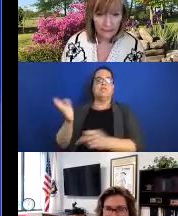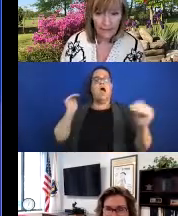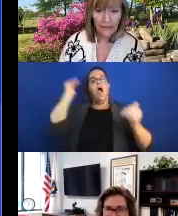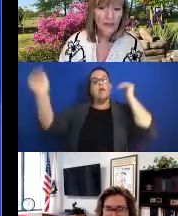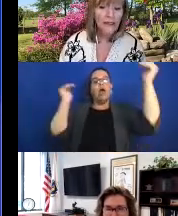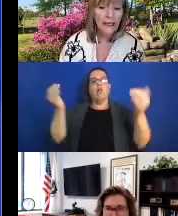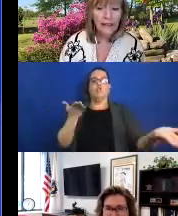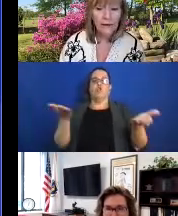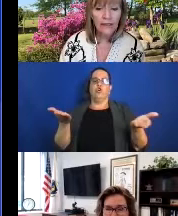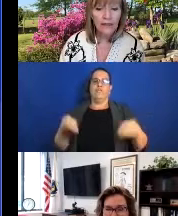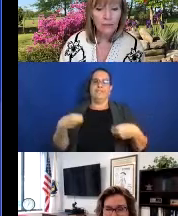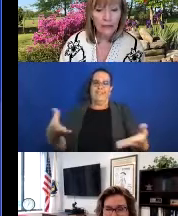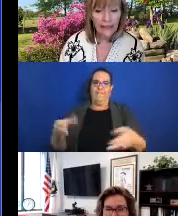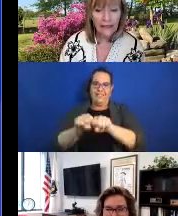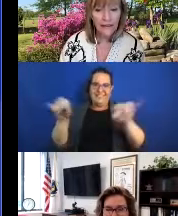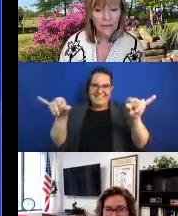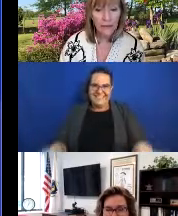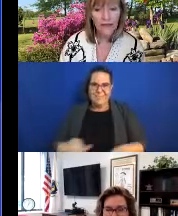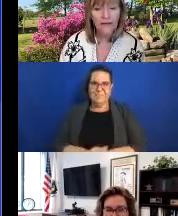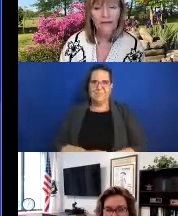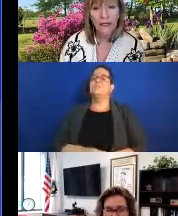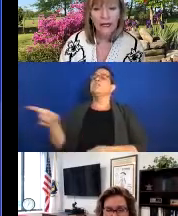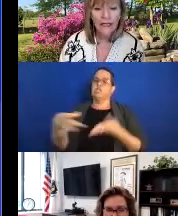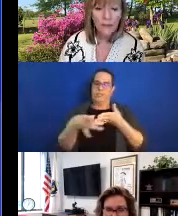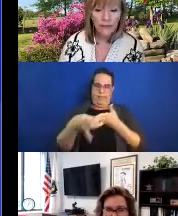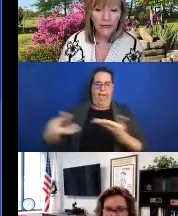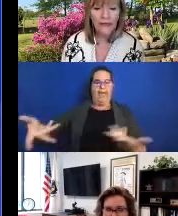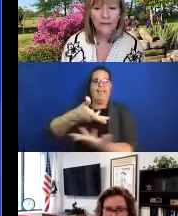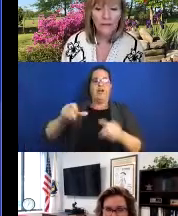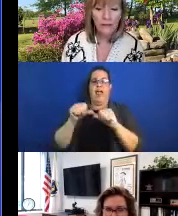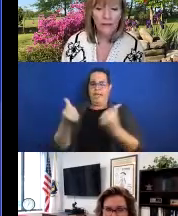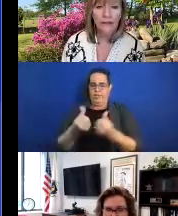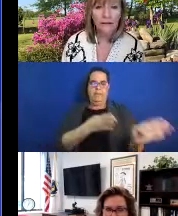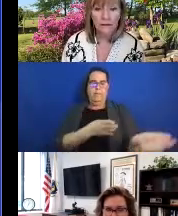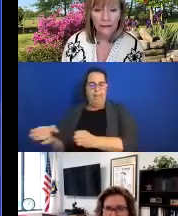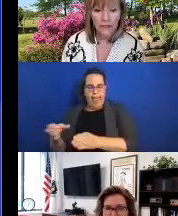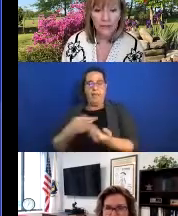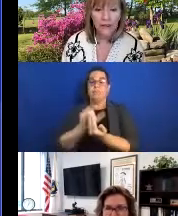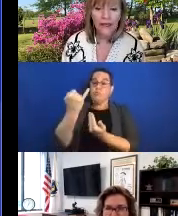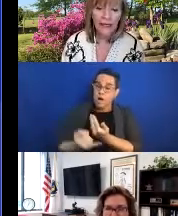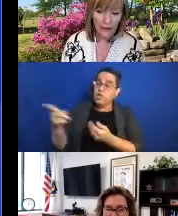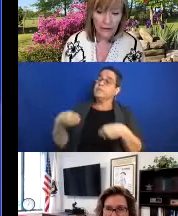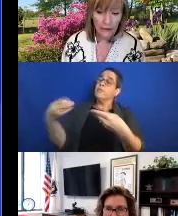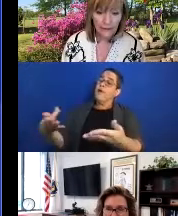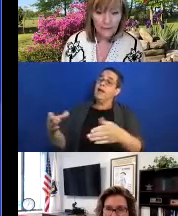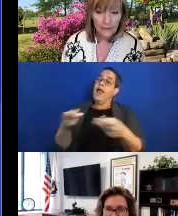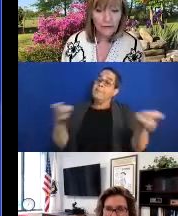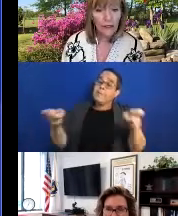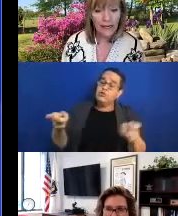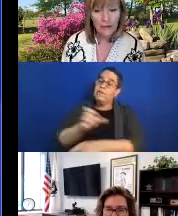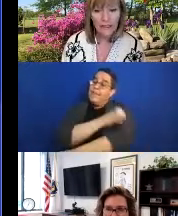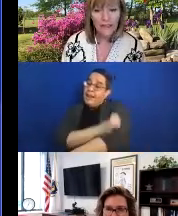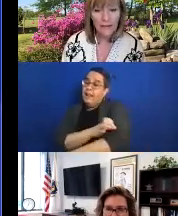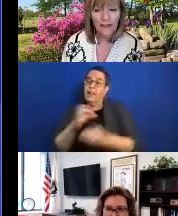system. She led interagency planning and projects, and she provided administrative and clinical leadership and monitoring for